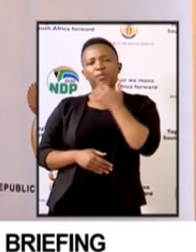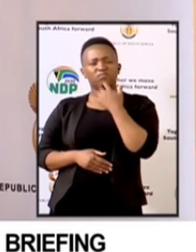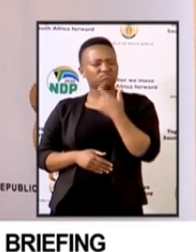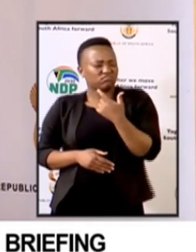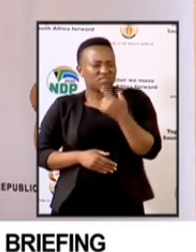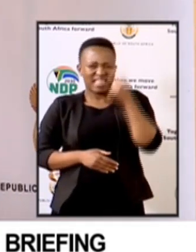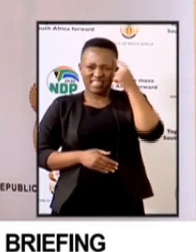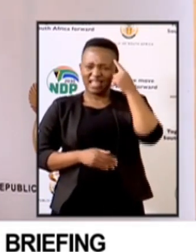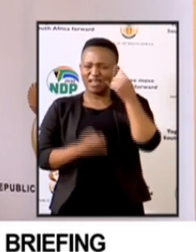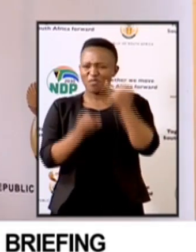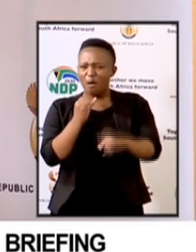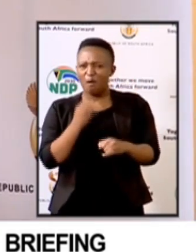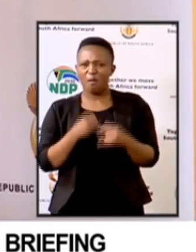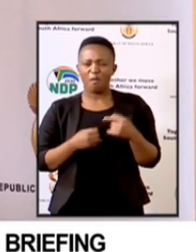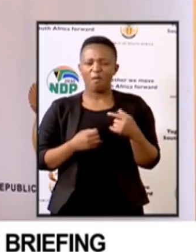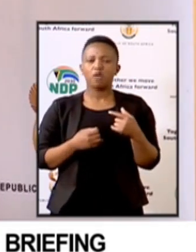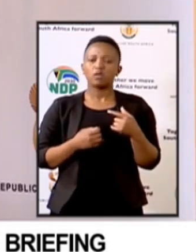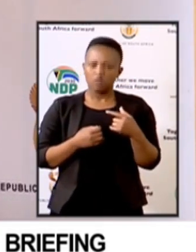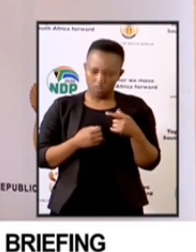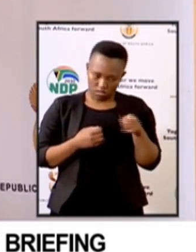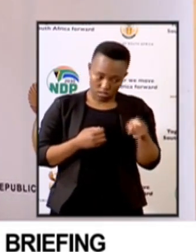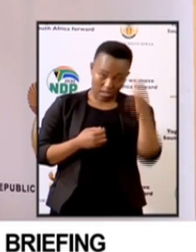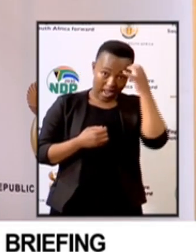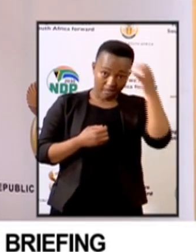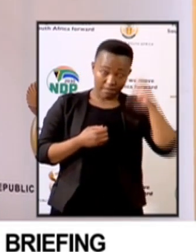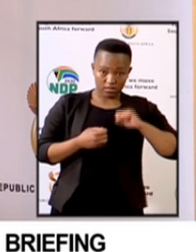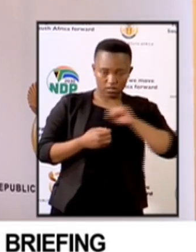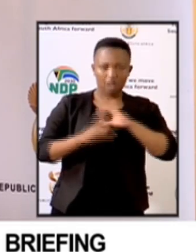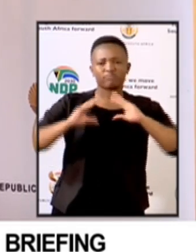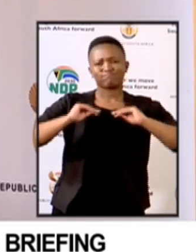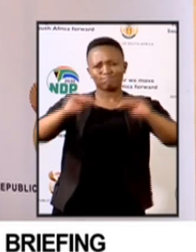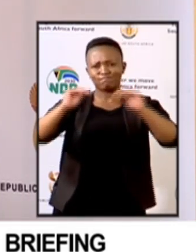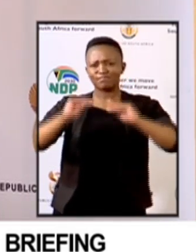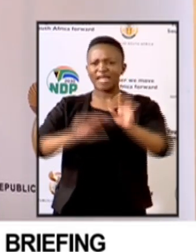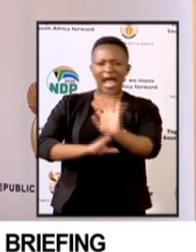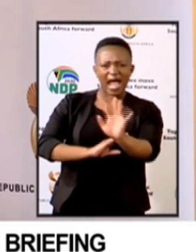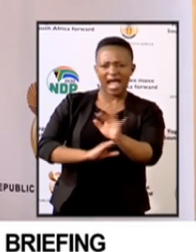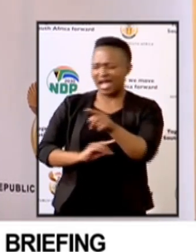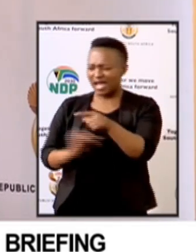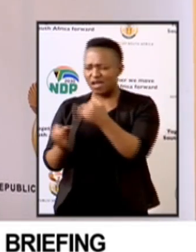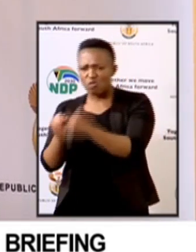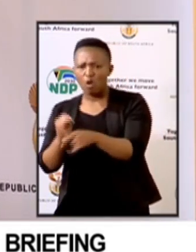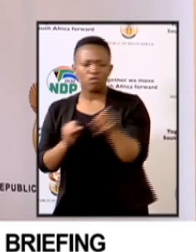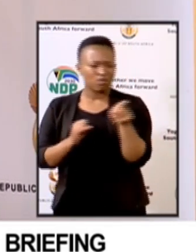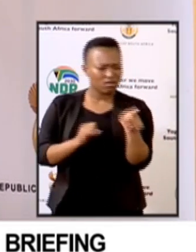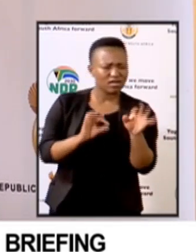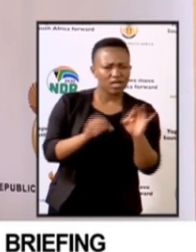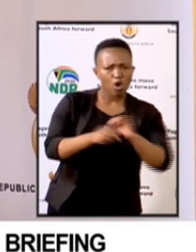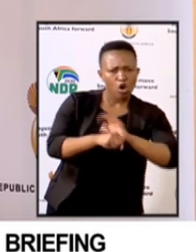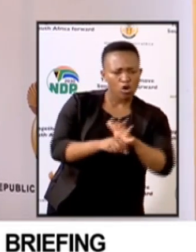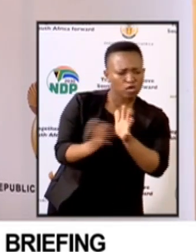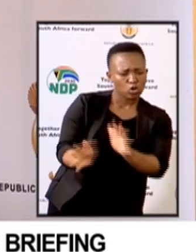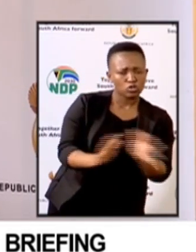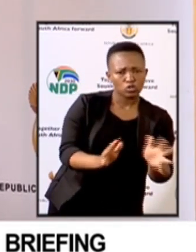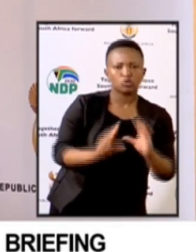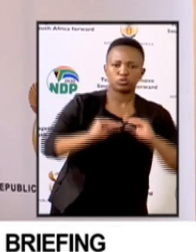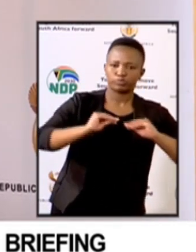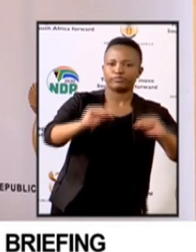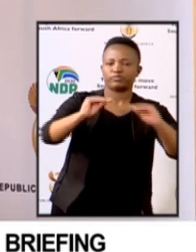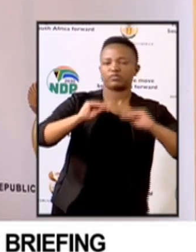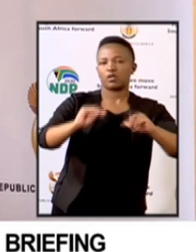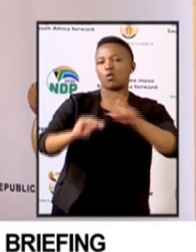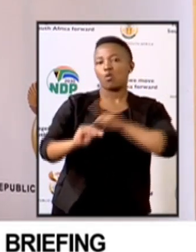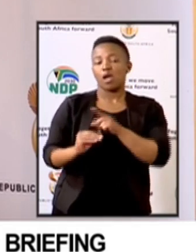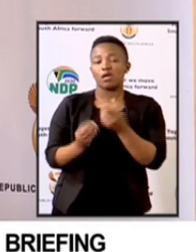across, where people tend to make, in certain circumstances and areas, wrong